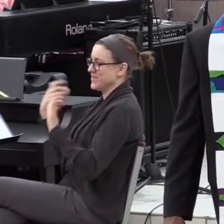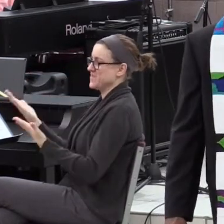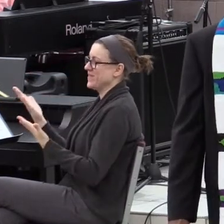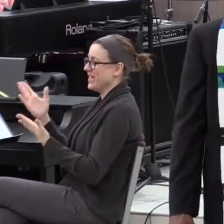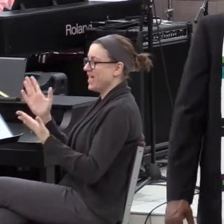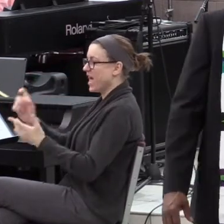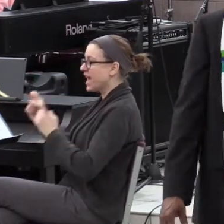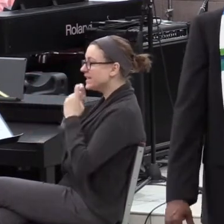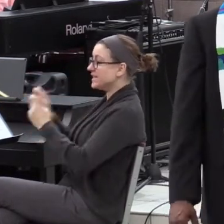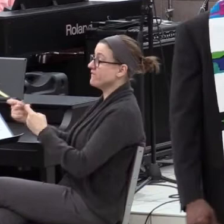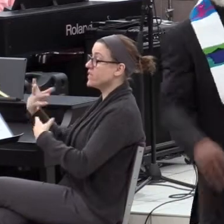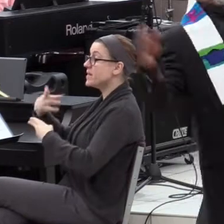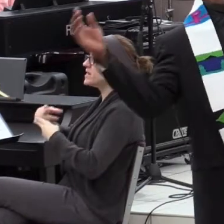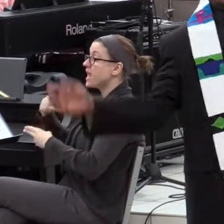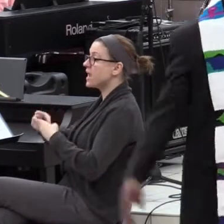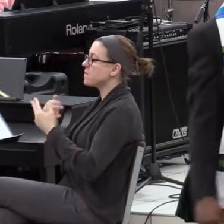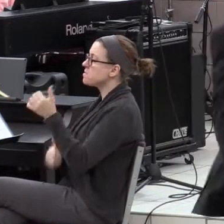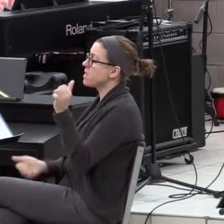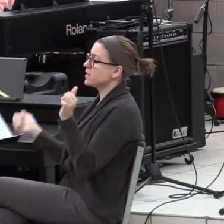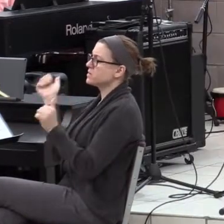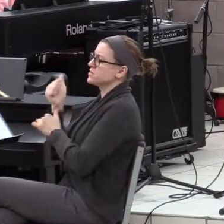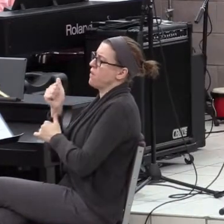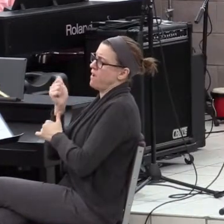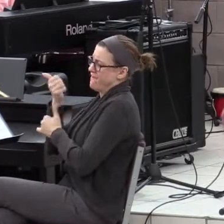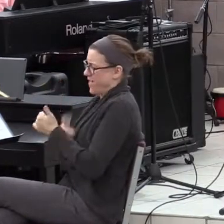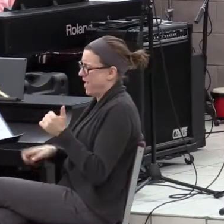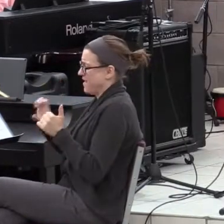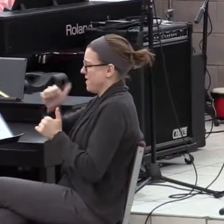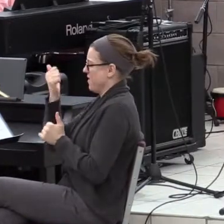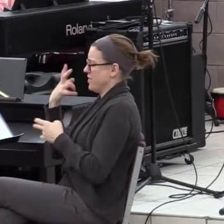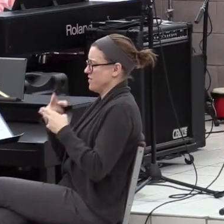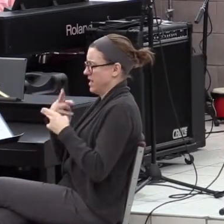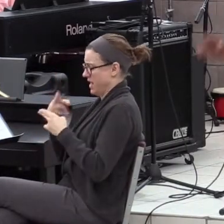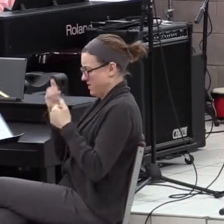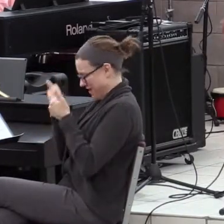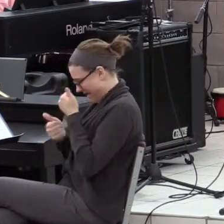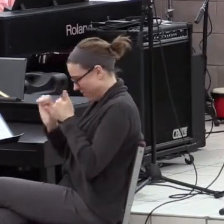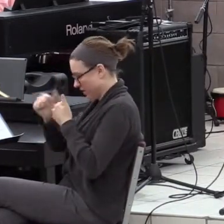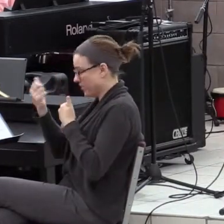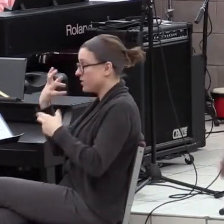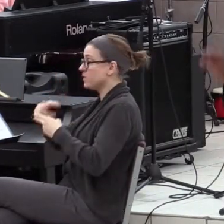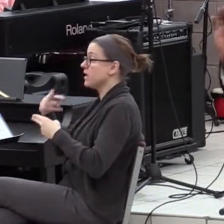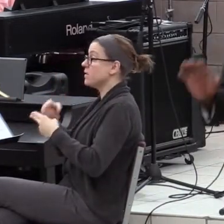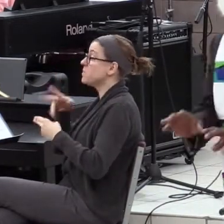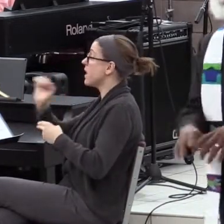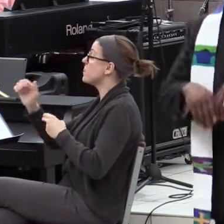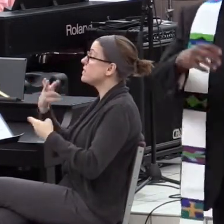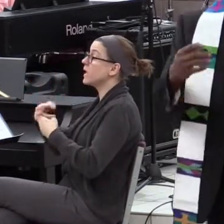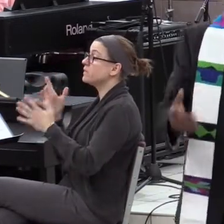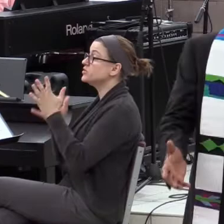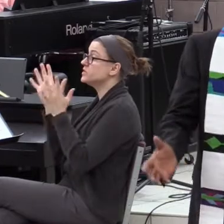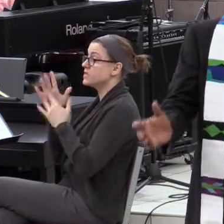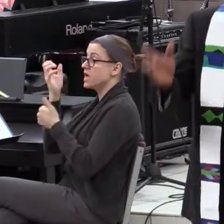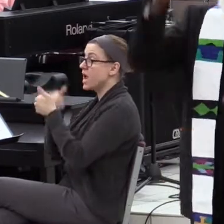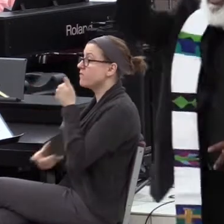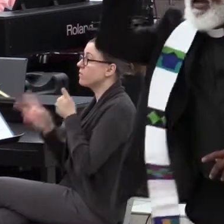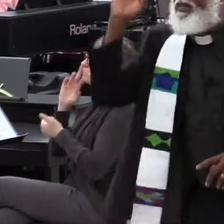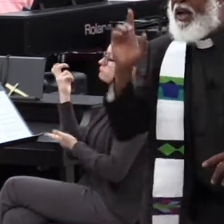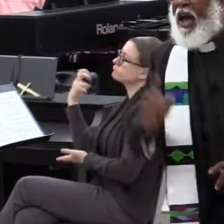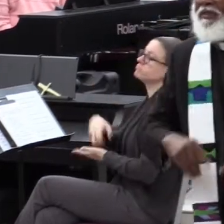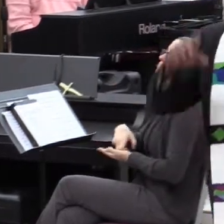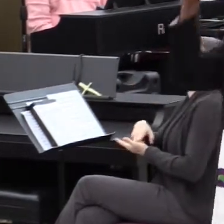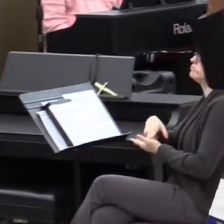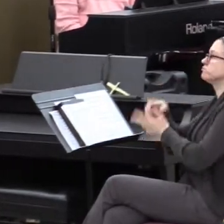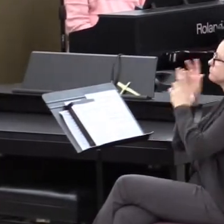a name which is above any other name and every other name, that at the name of Jesus every knee shall bow, every tongue confess,